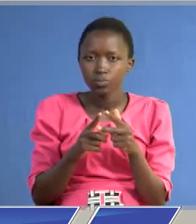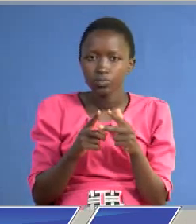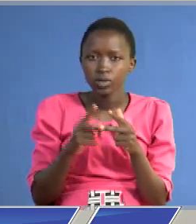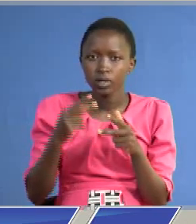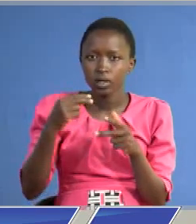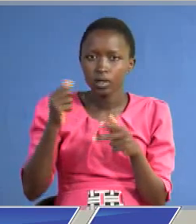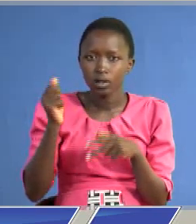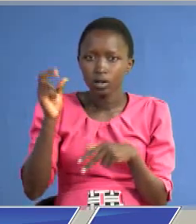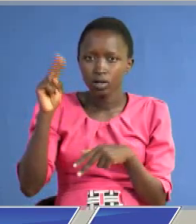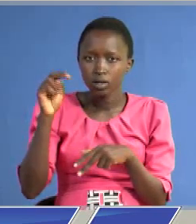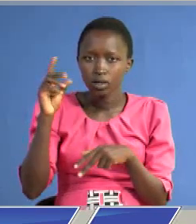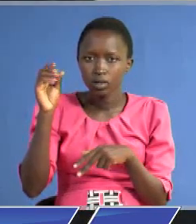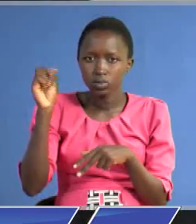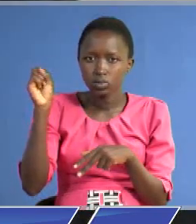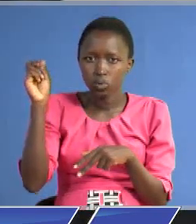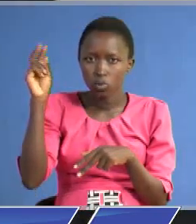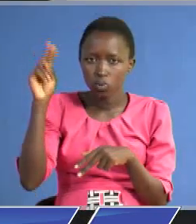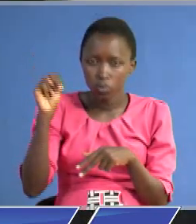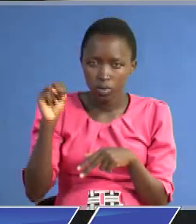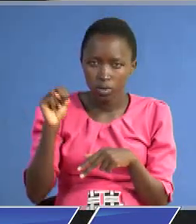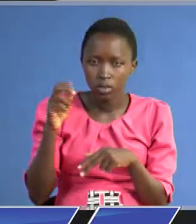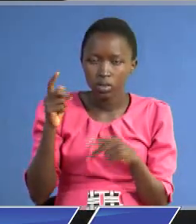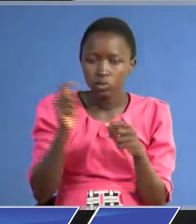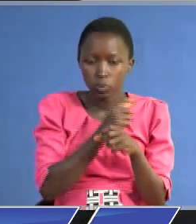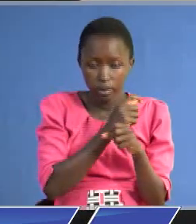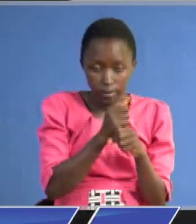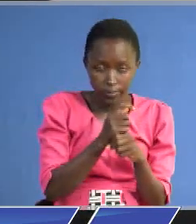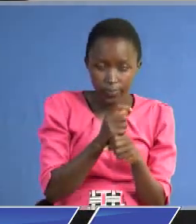hands-on kind of training. And of course,